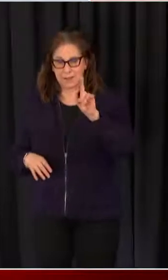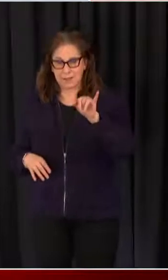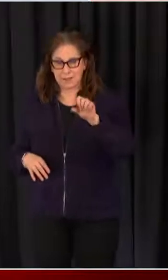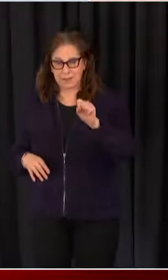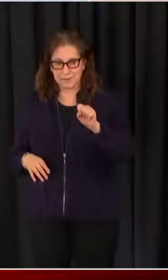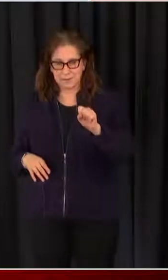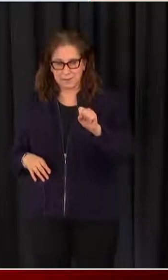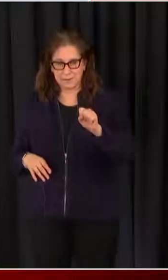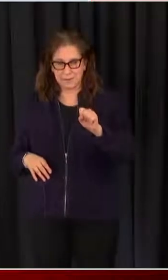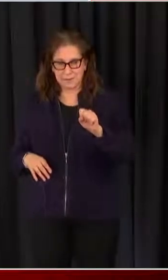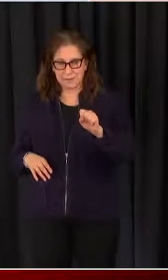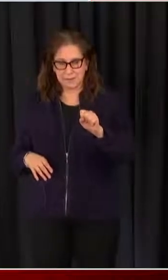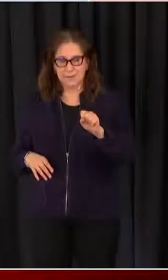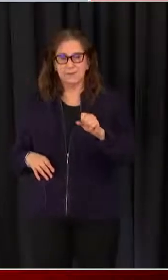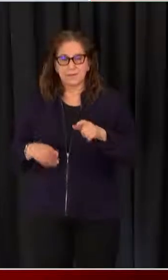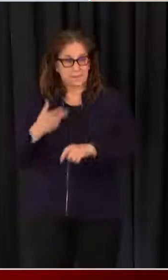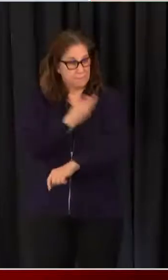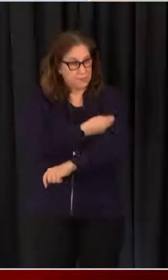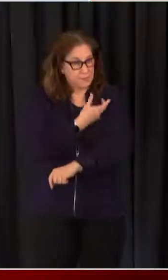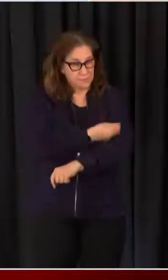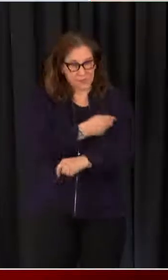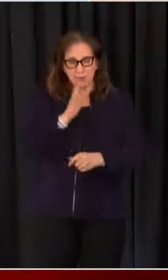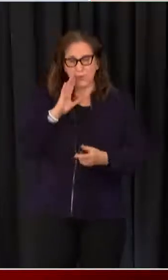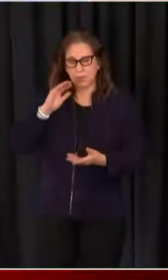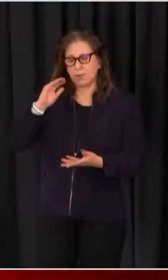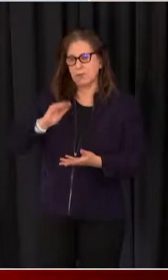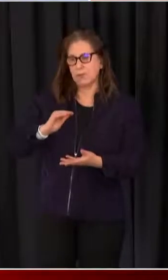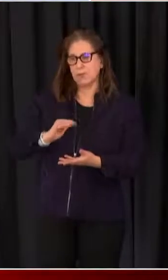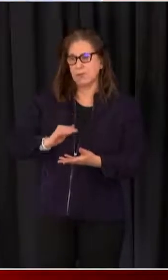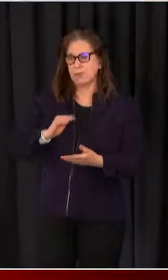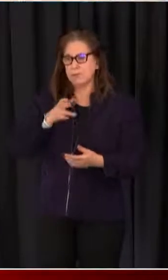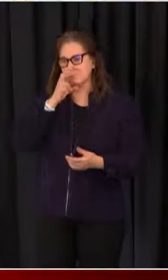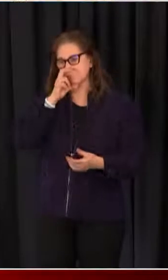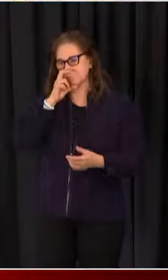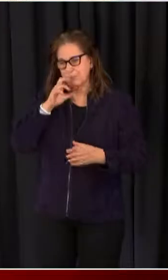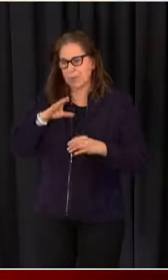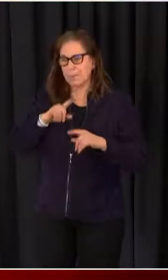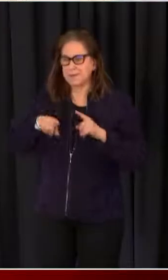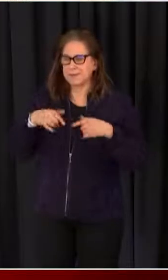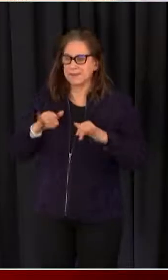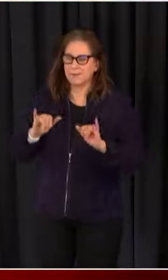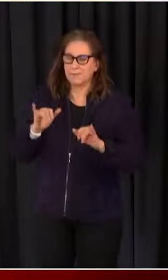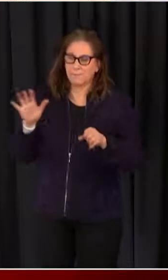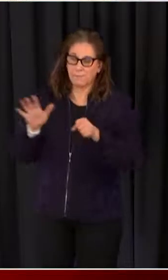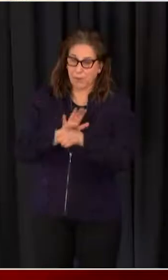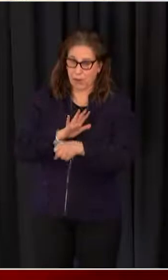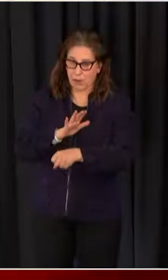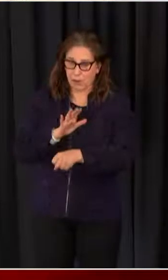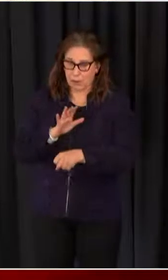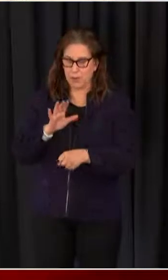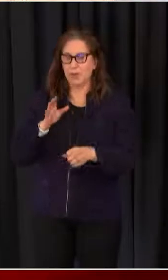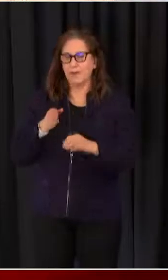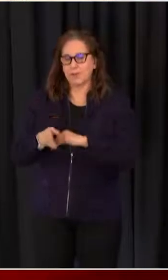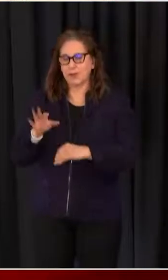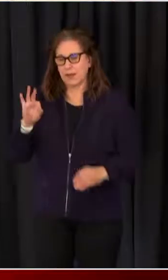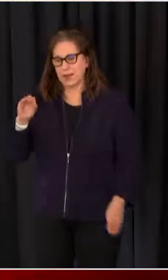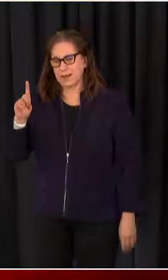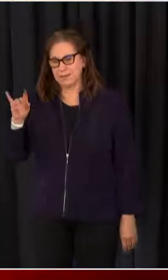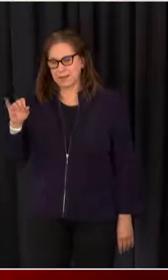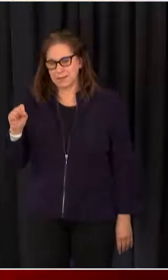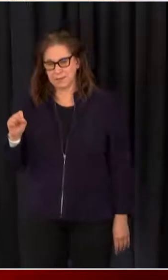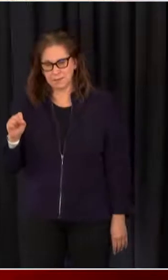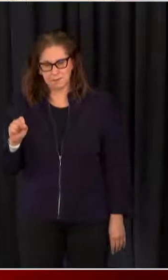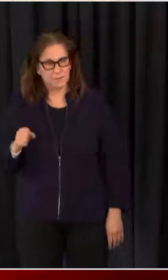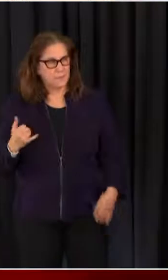mentioned that we have a tentative plan to resume high school sports in phases beginning